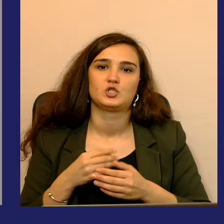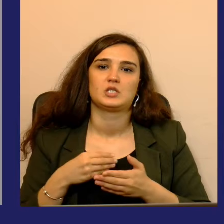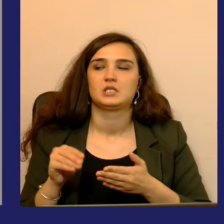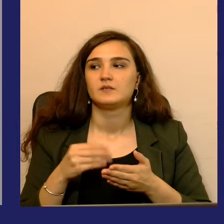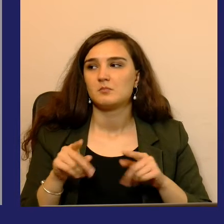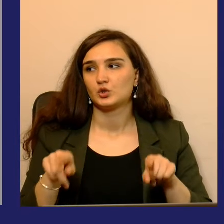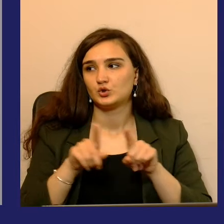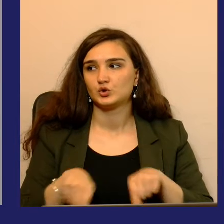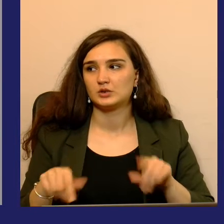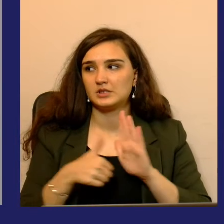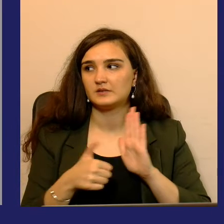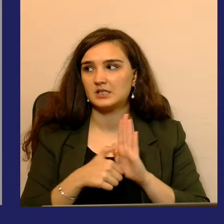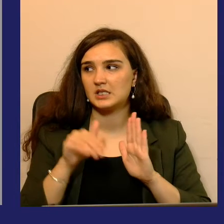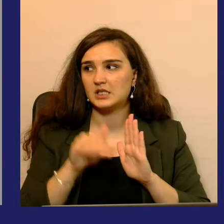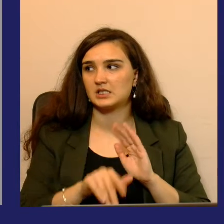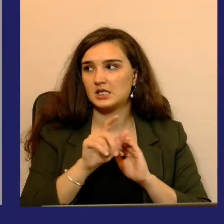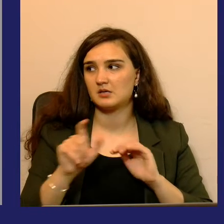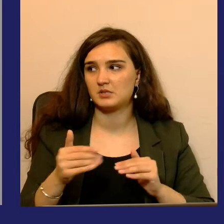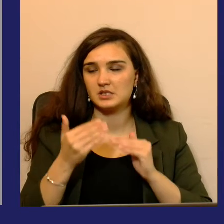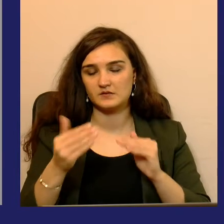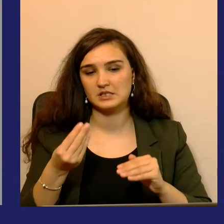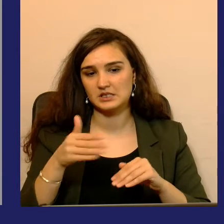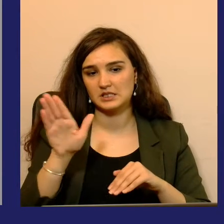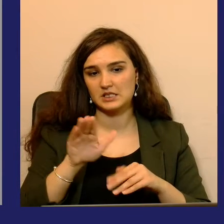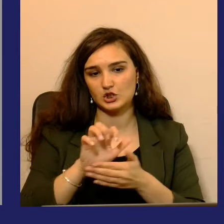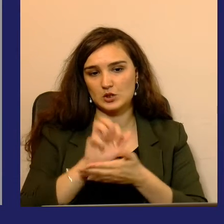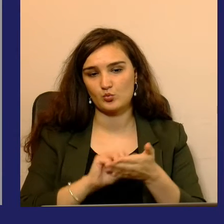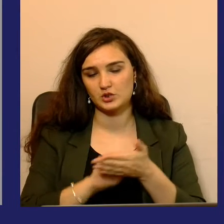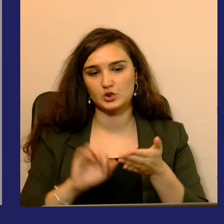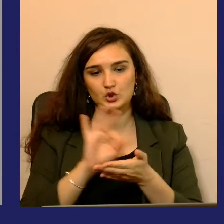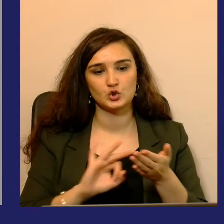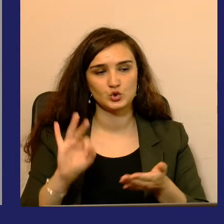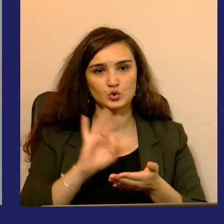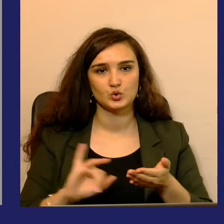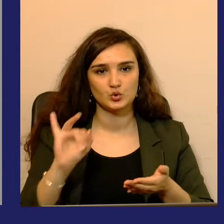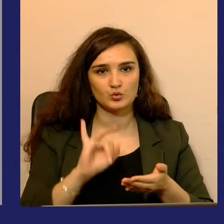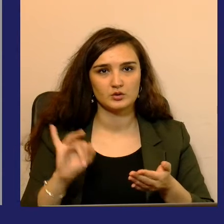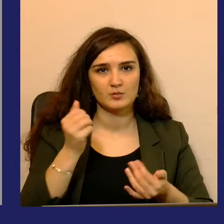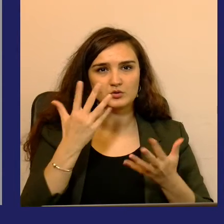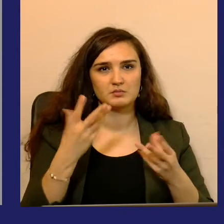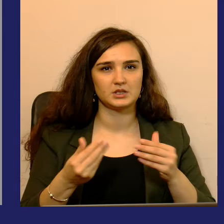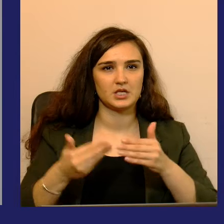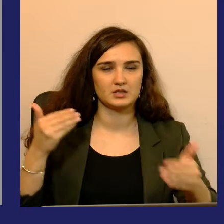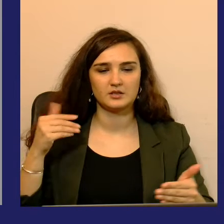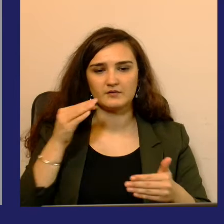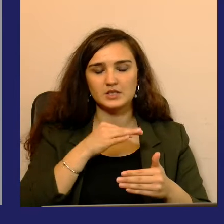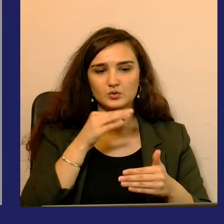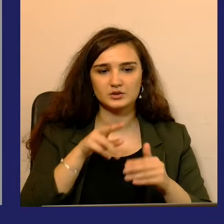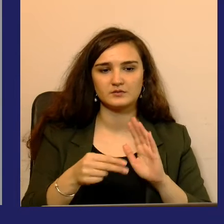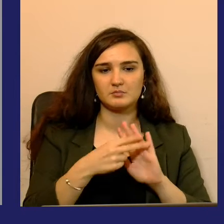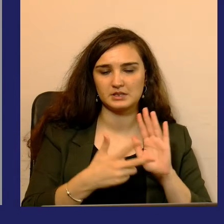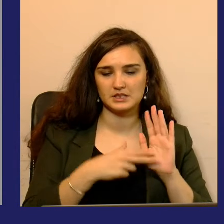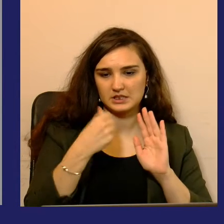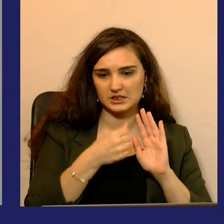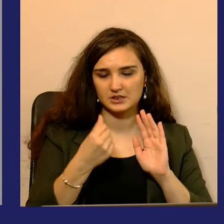voters announced just 9 days prior to the 2018 presidential elections, as